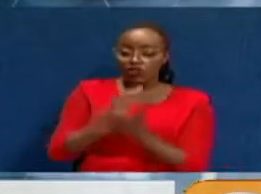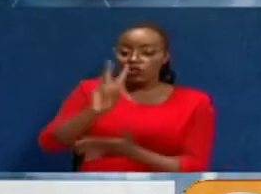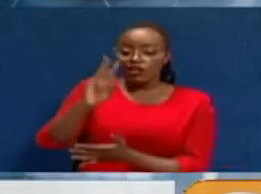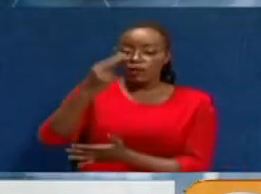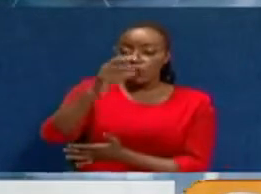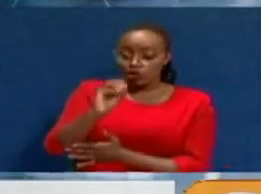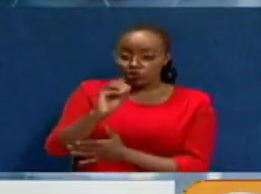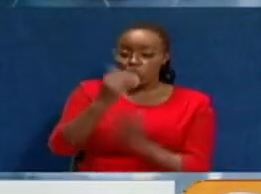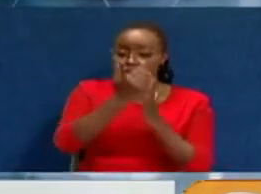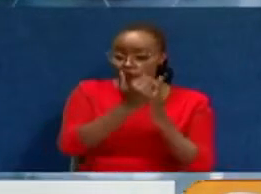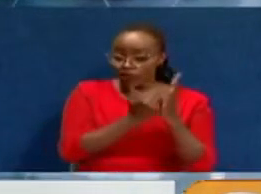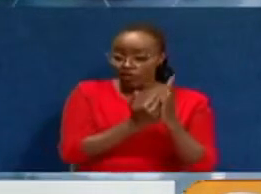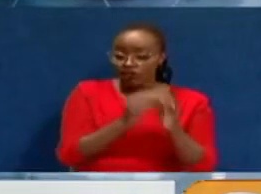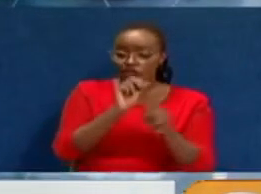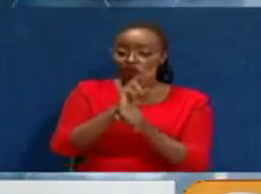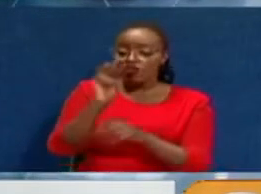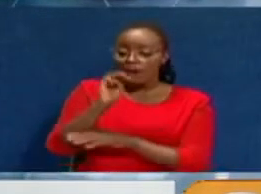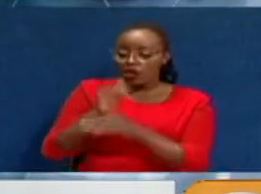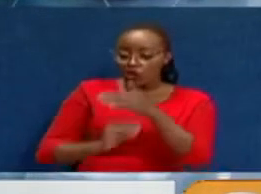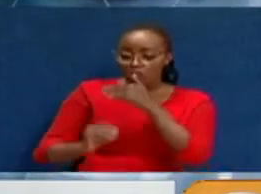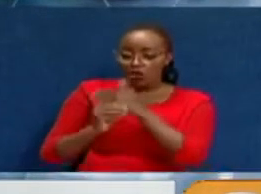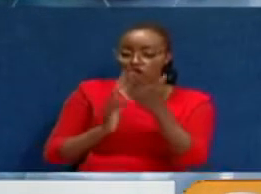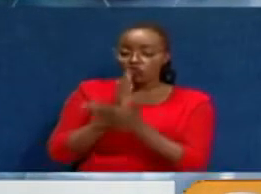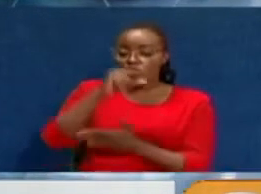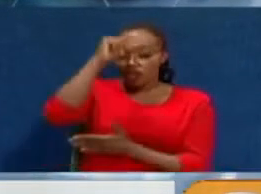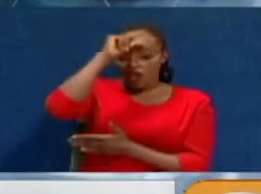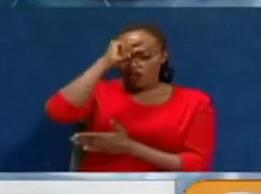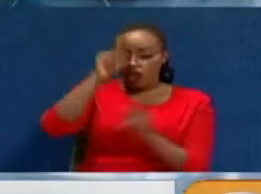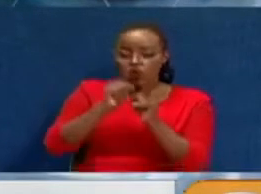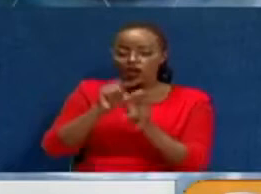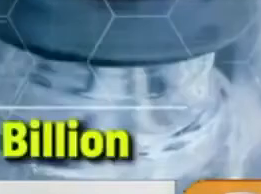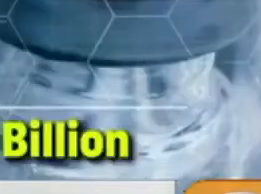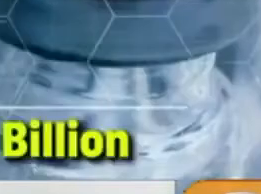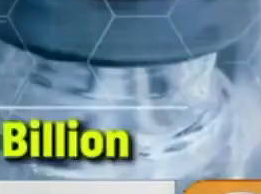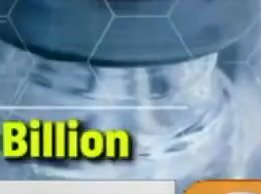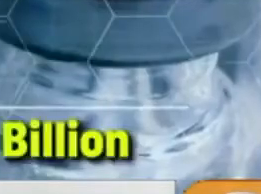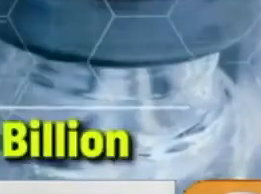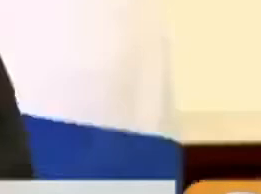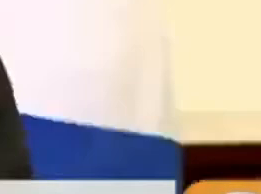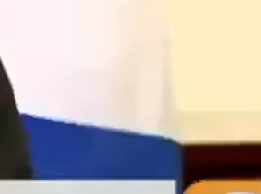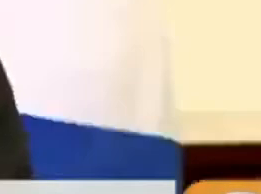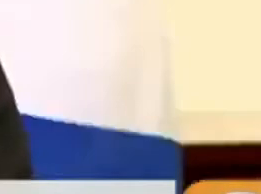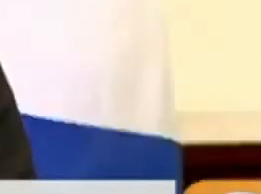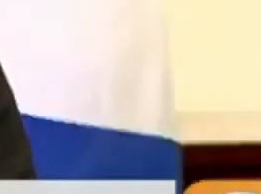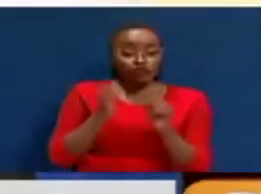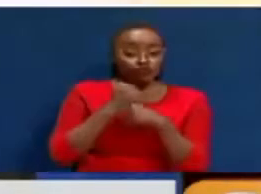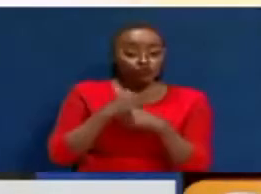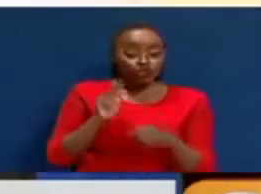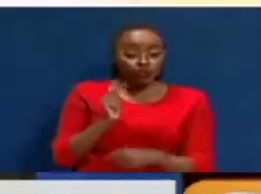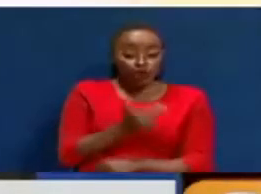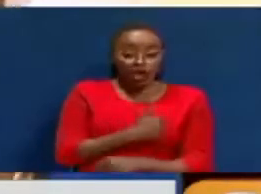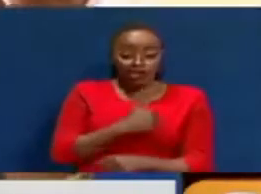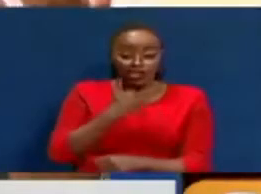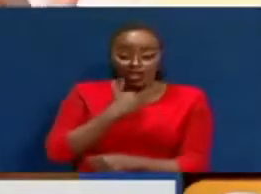COVAX program. The additional 12 million purchased by the government will cover 10% of the population. It is not possible for us to